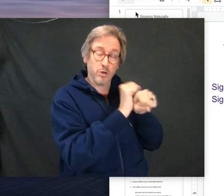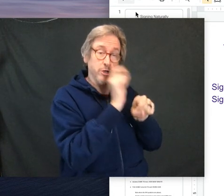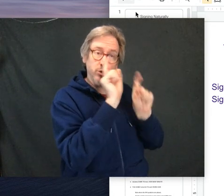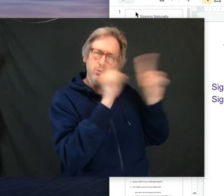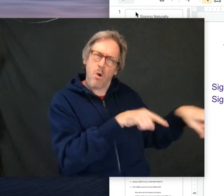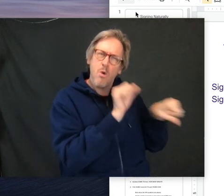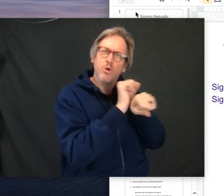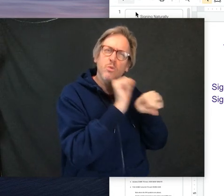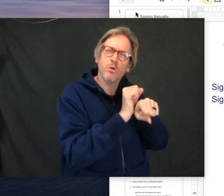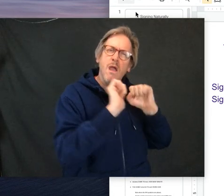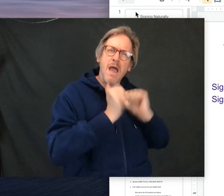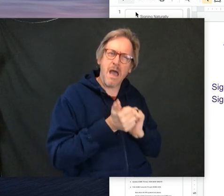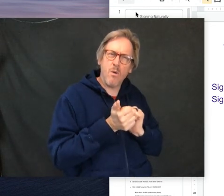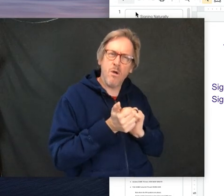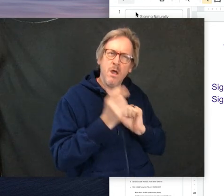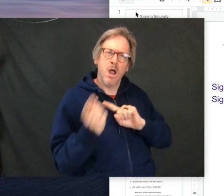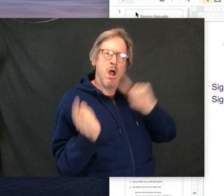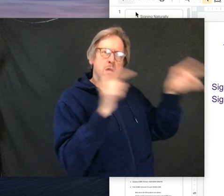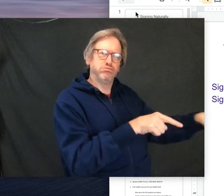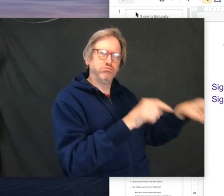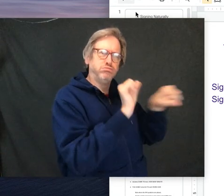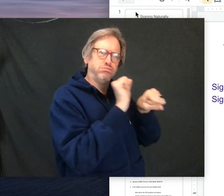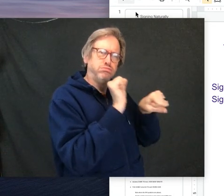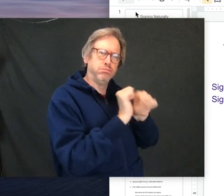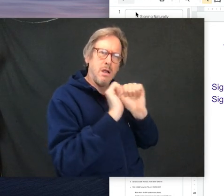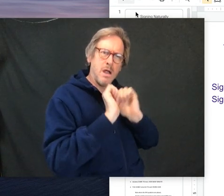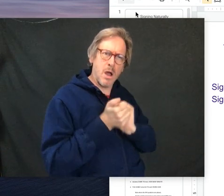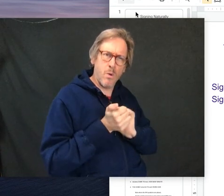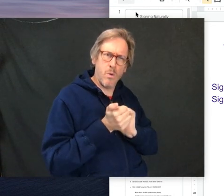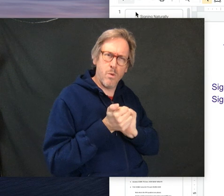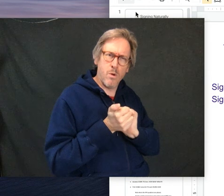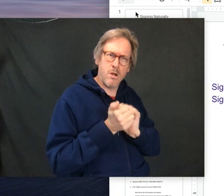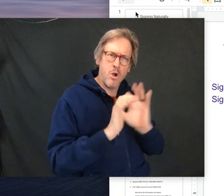to work? You go how?